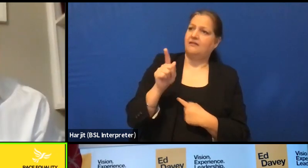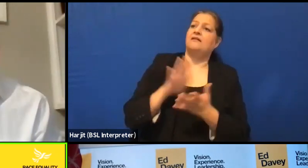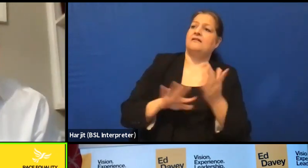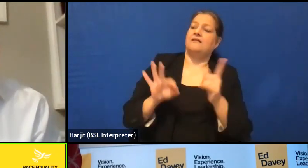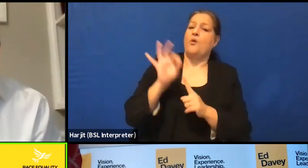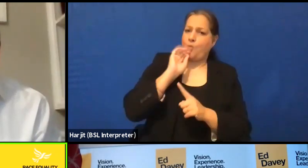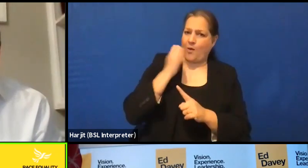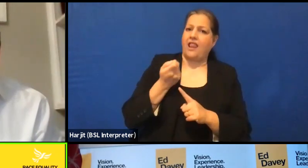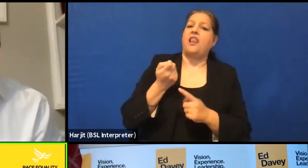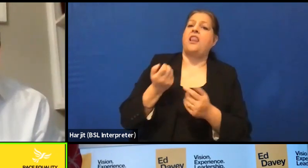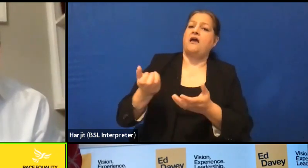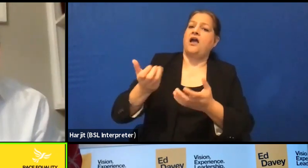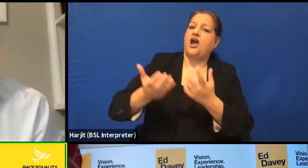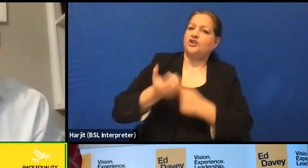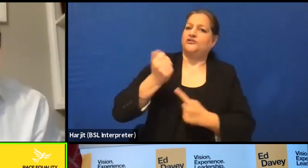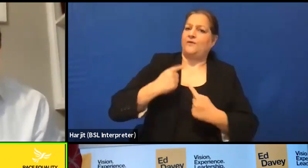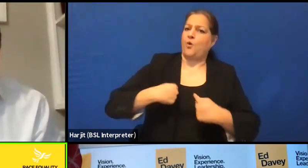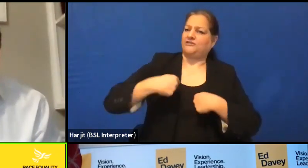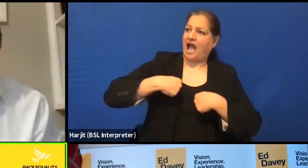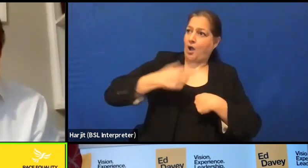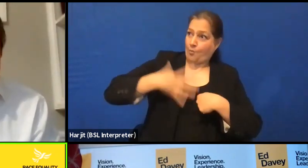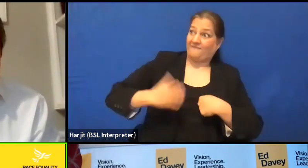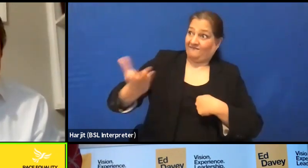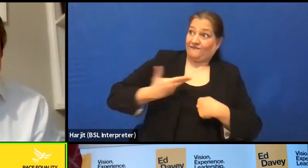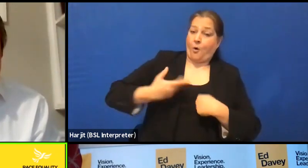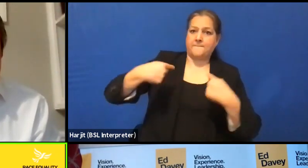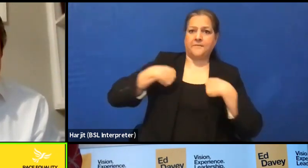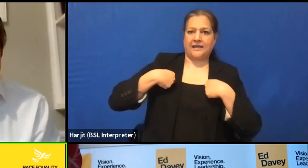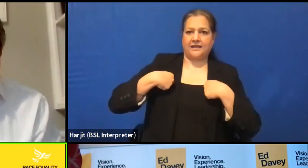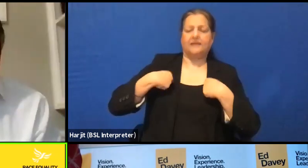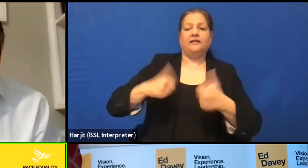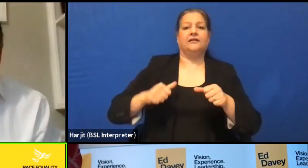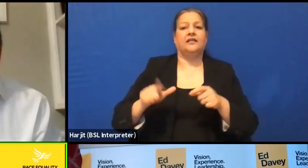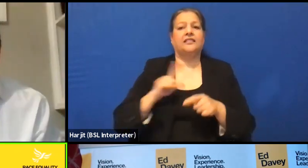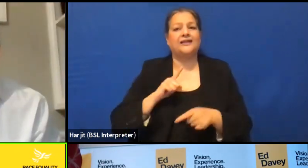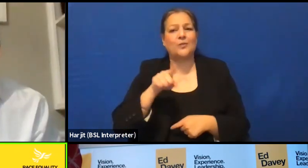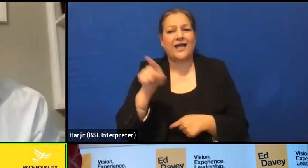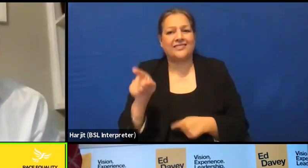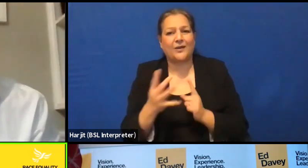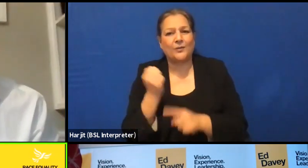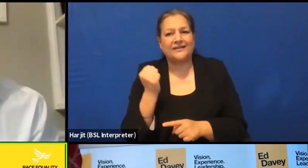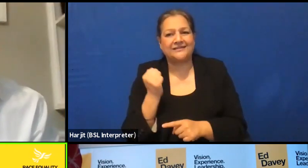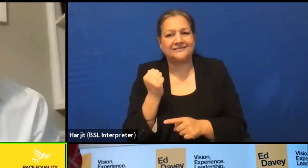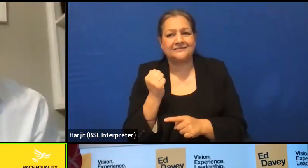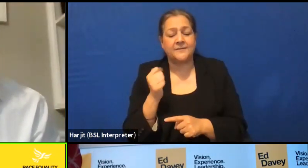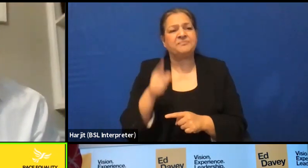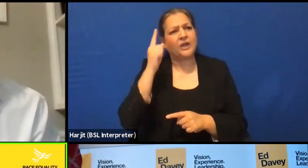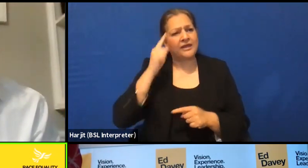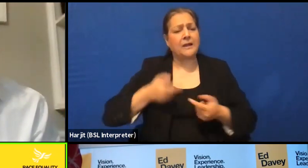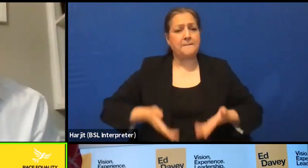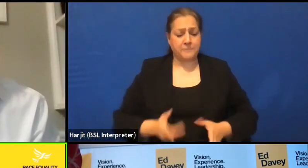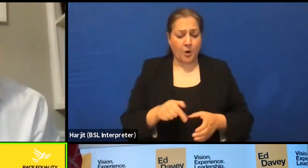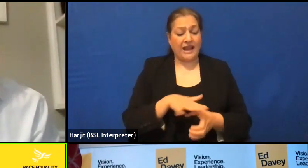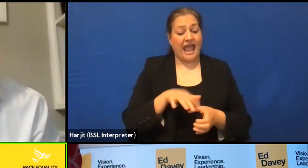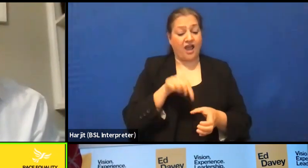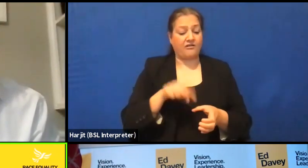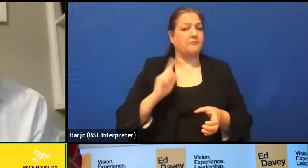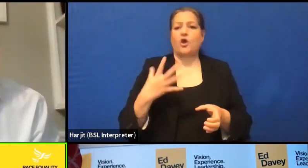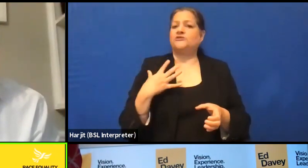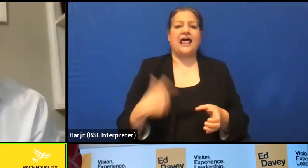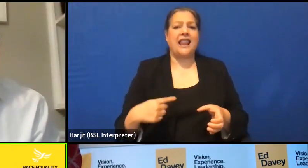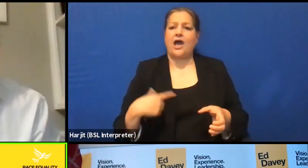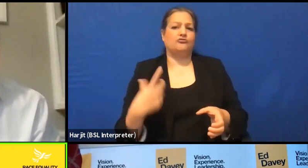that we need to get to as a party. Close off this idea that if you were born in an area, you can't possibly represent it. Let's turn that on